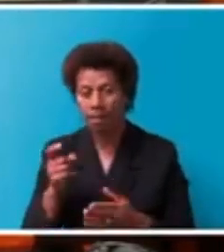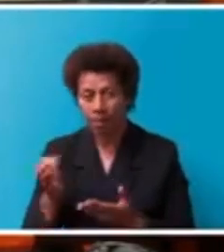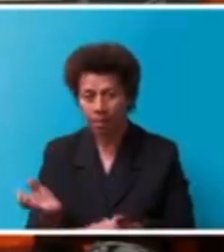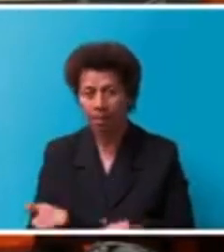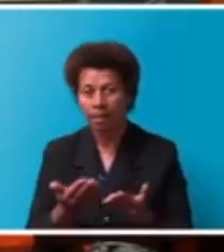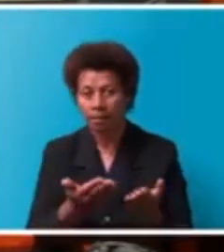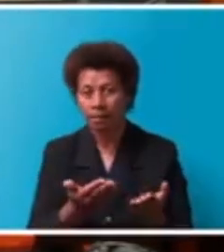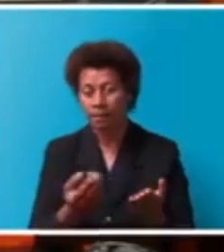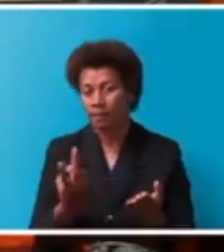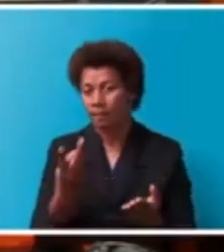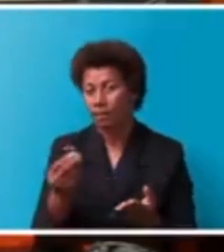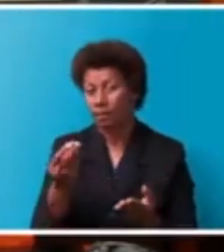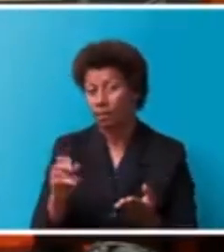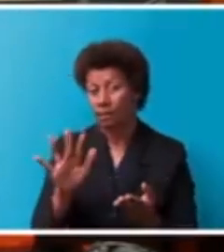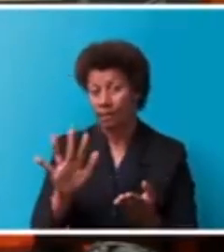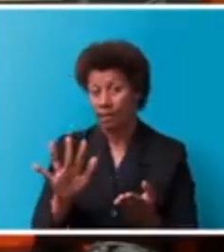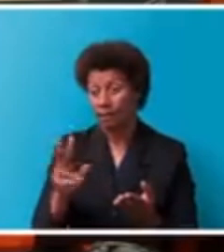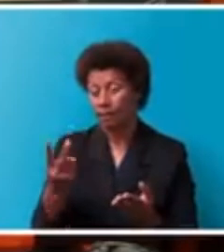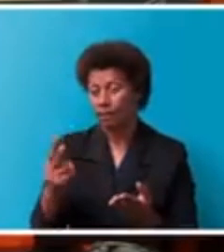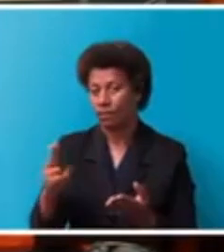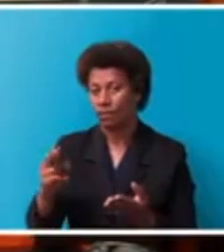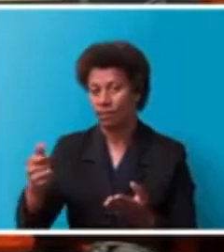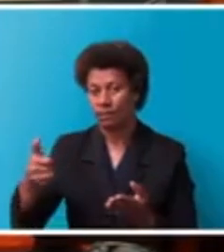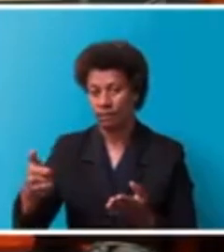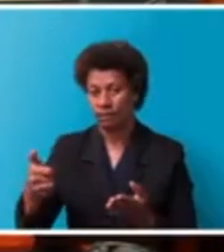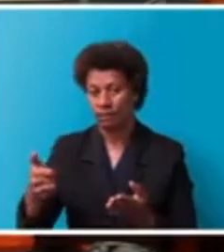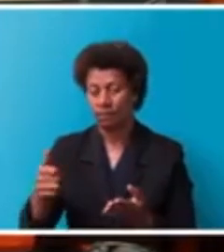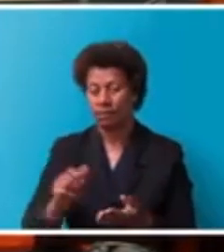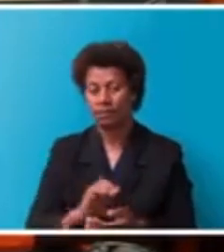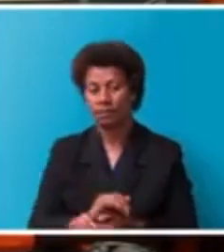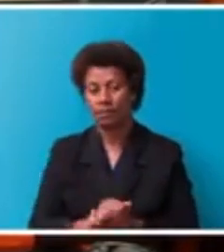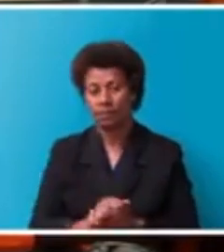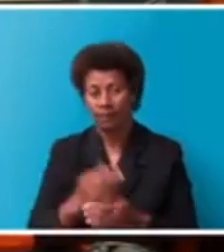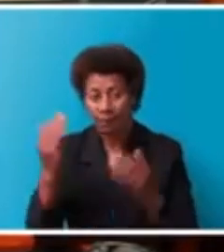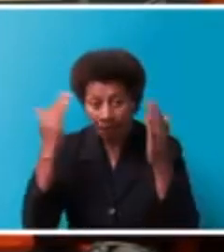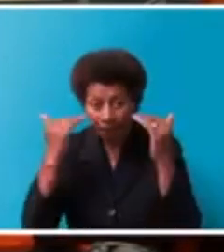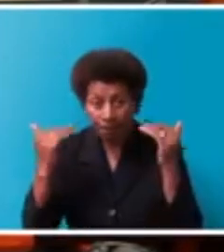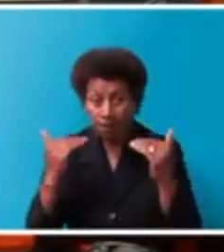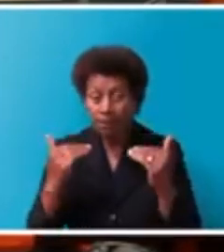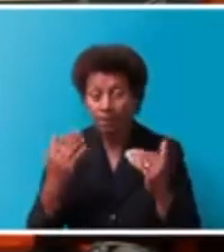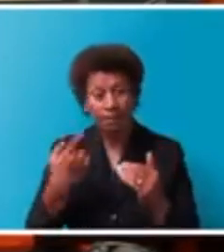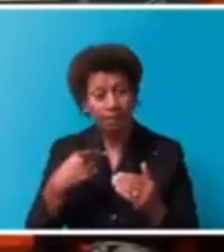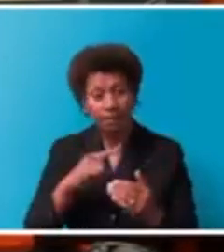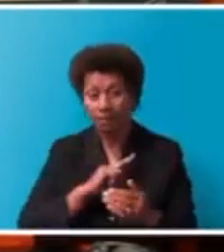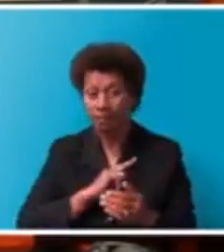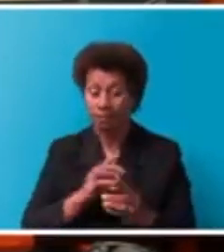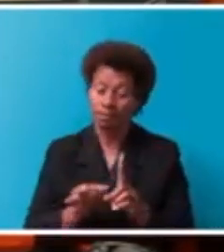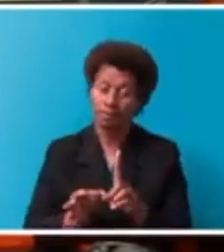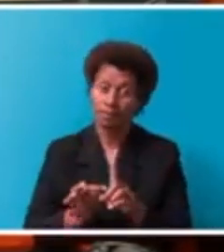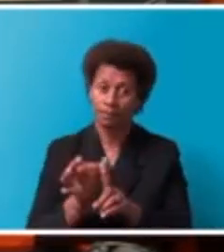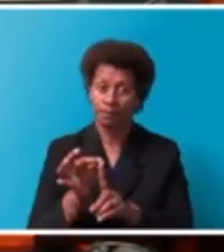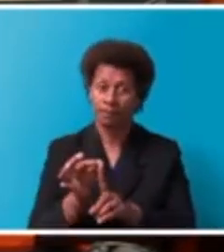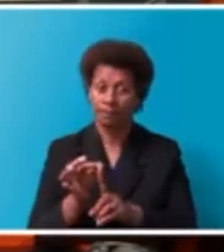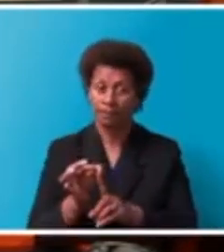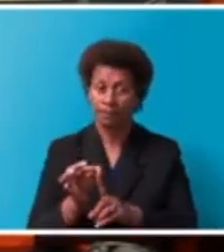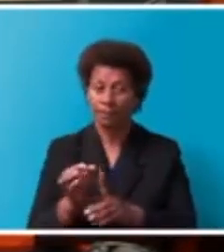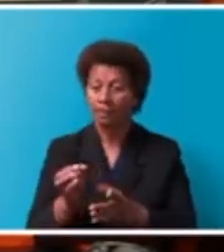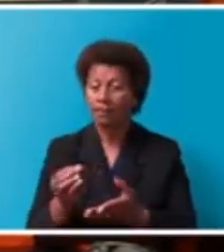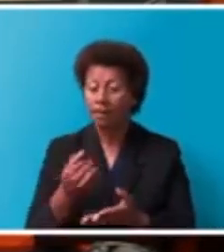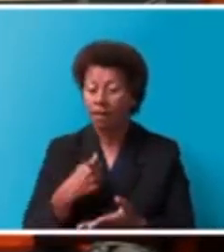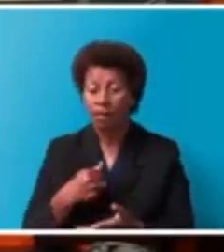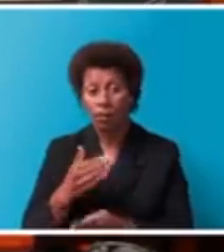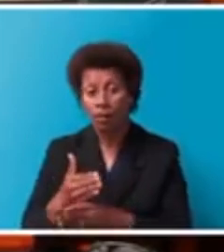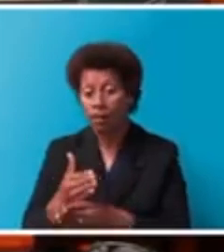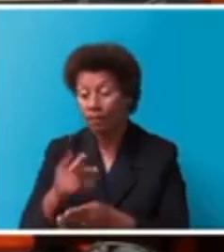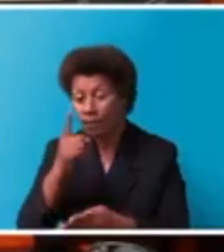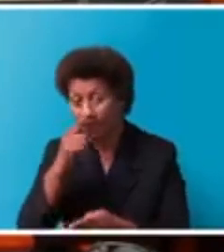between 2025 and 2026. Mr. Speaker, we must improve in our customer satisfaction index by delivering service